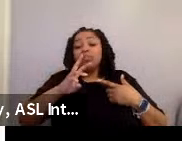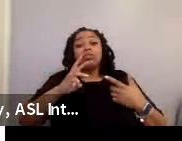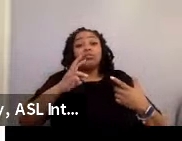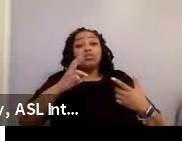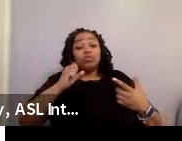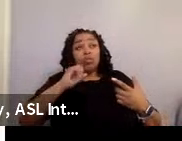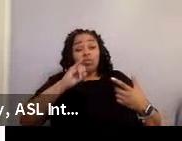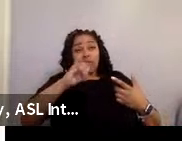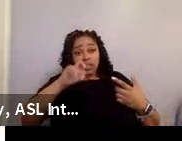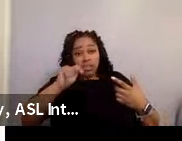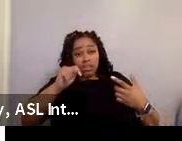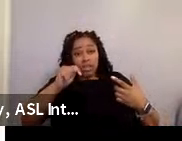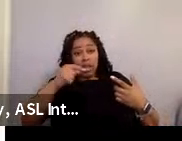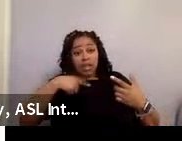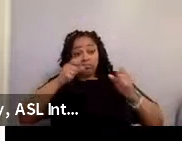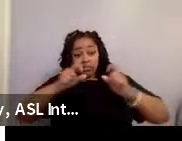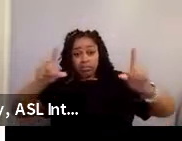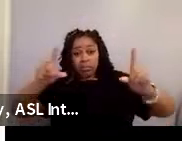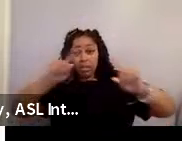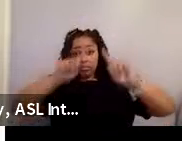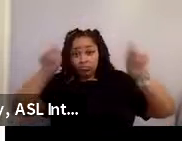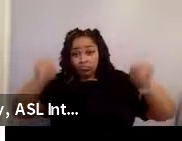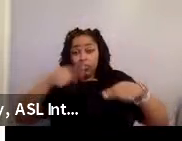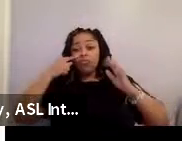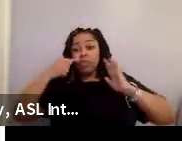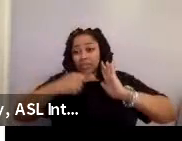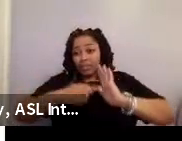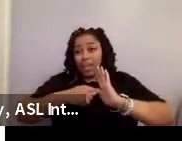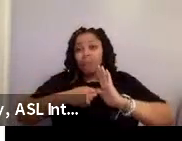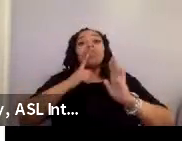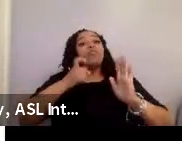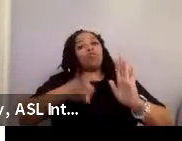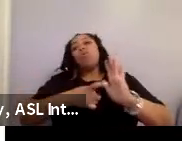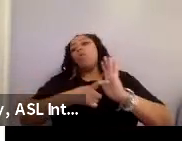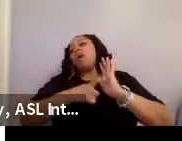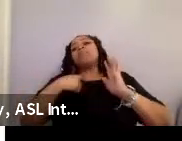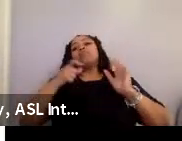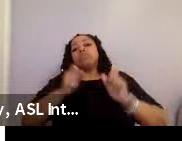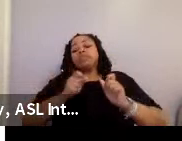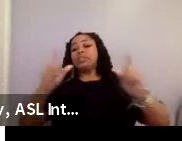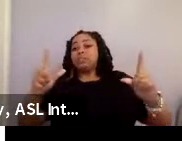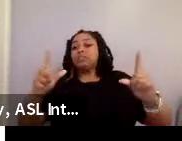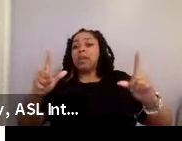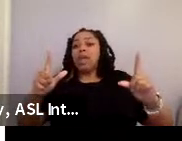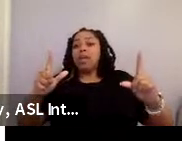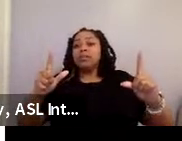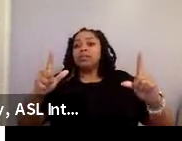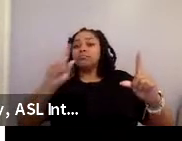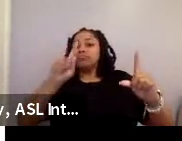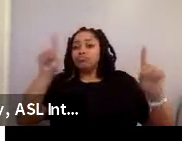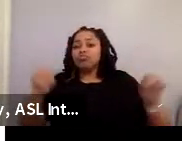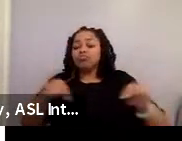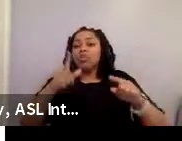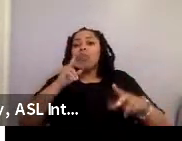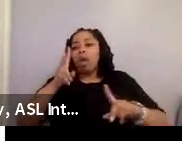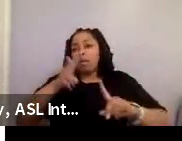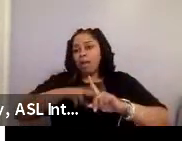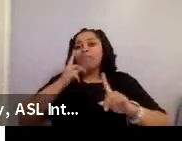has a display screen, for example, then the requirement for the display screens would